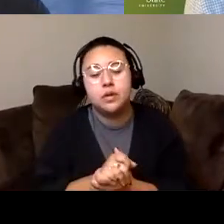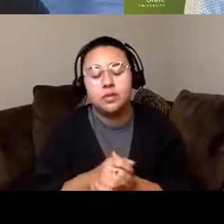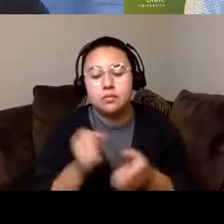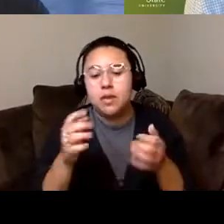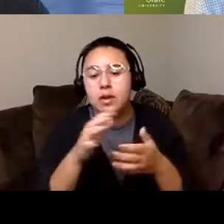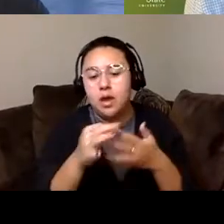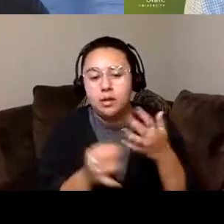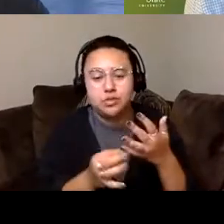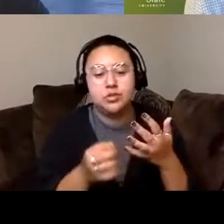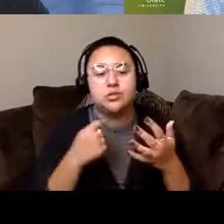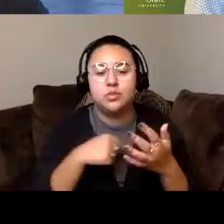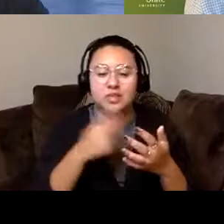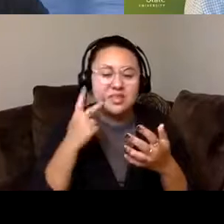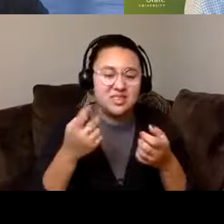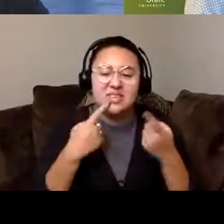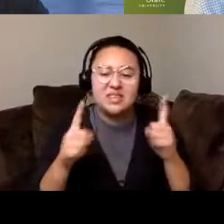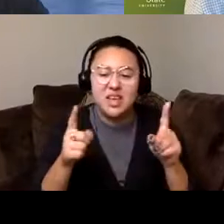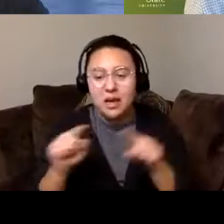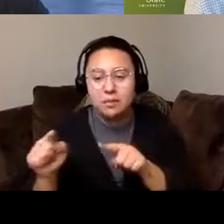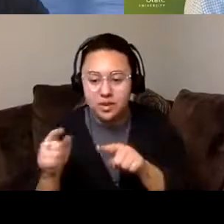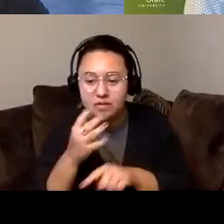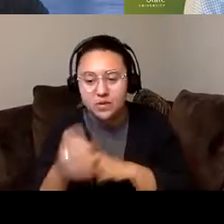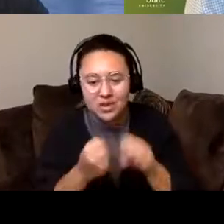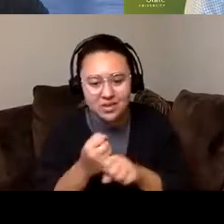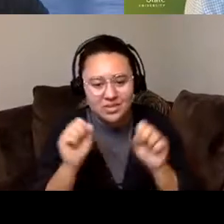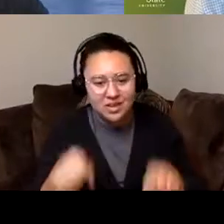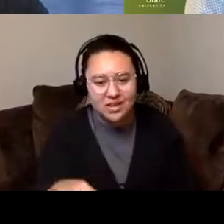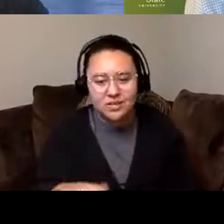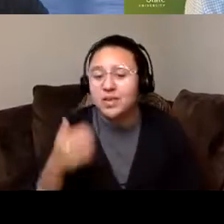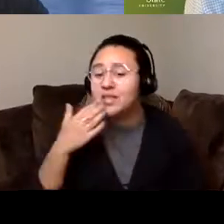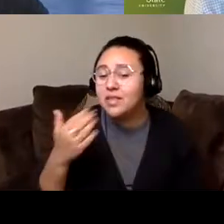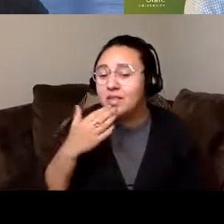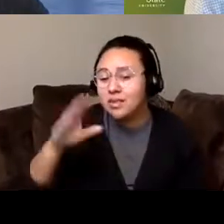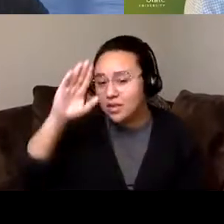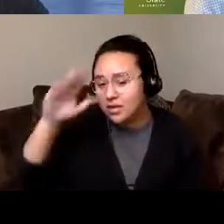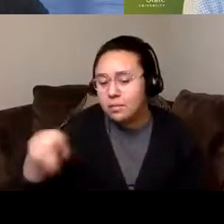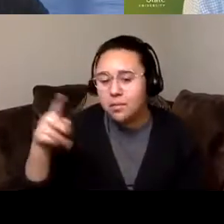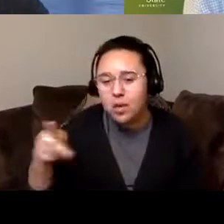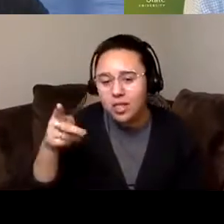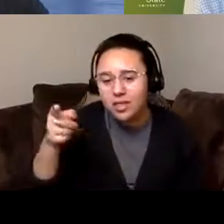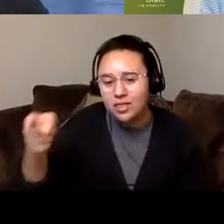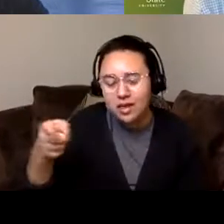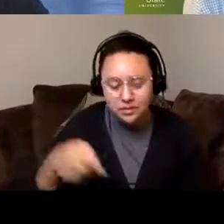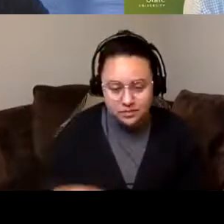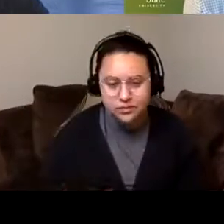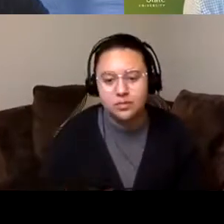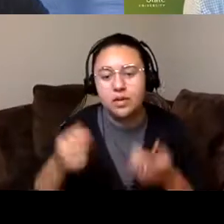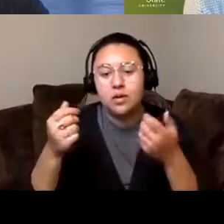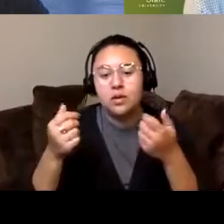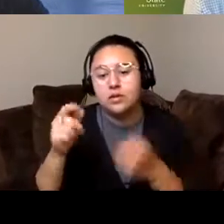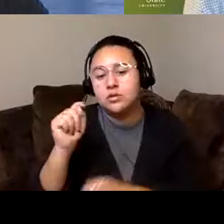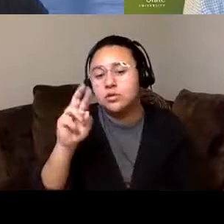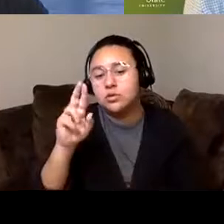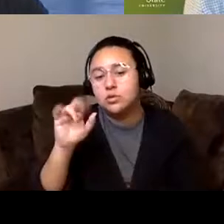where we can see a lot more successes happening over the next couple of years. Great, thanks. And I know Portland is, TriMet is working